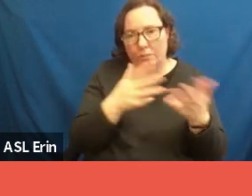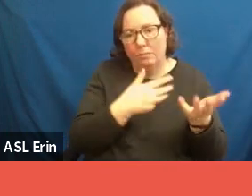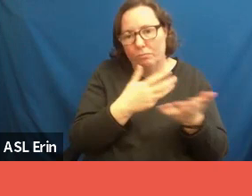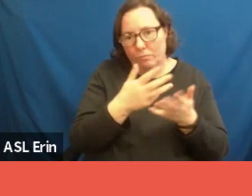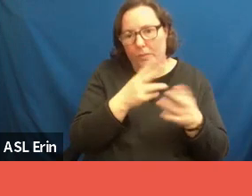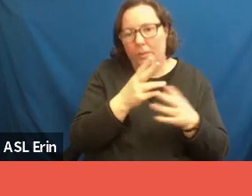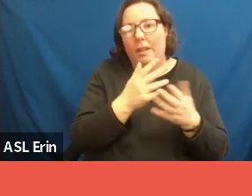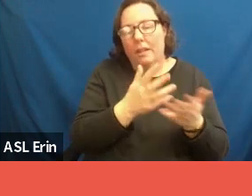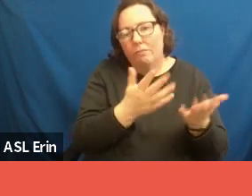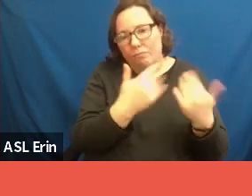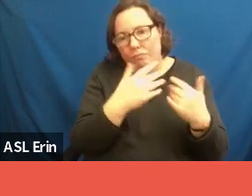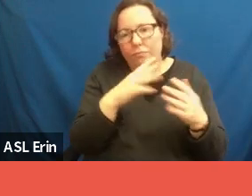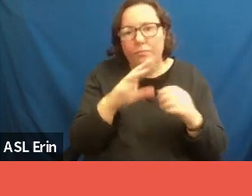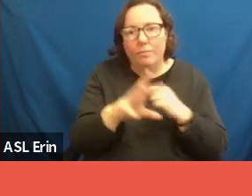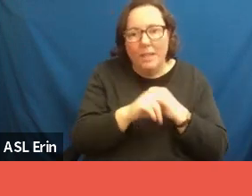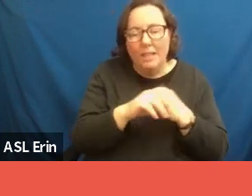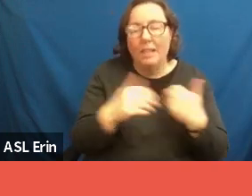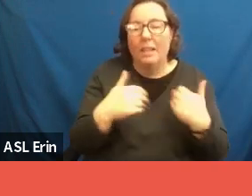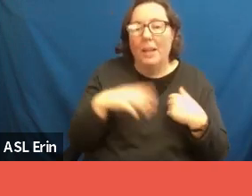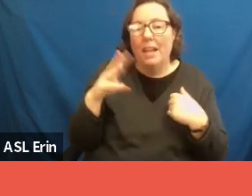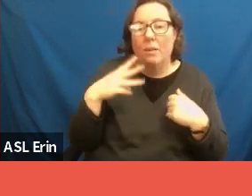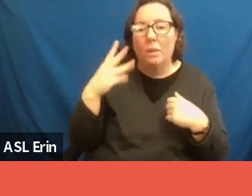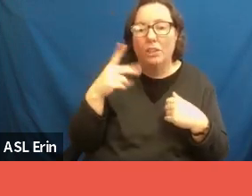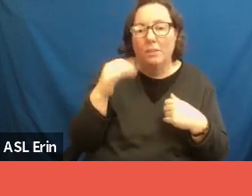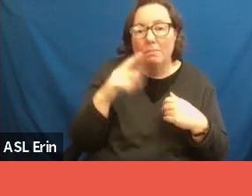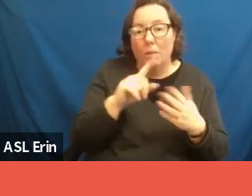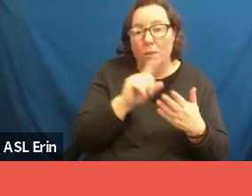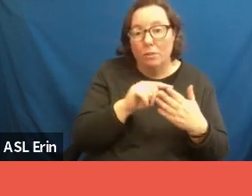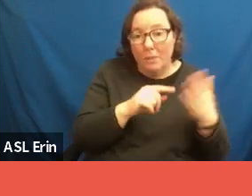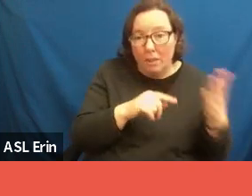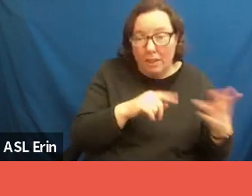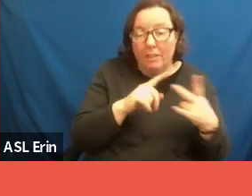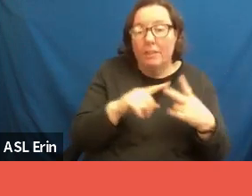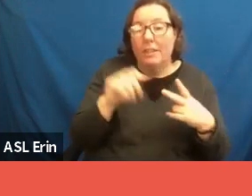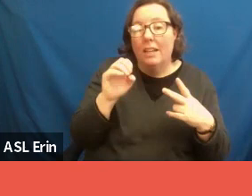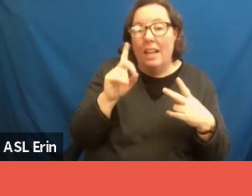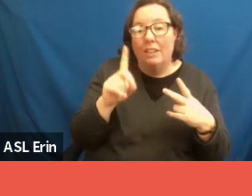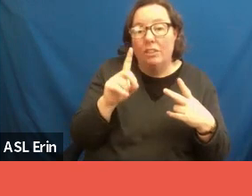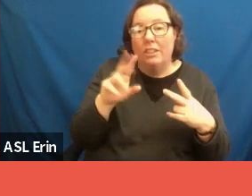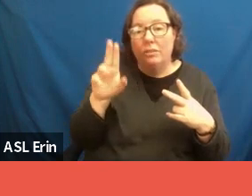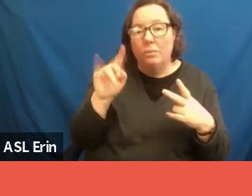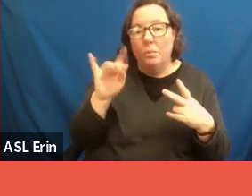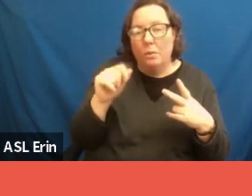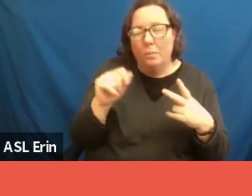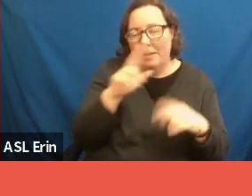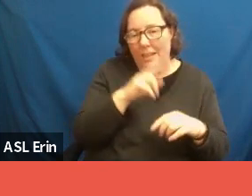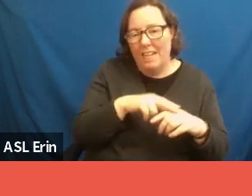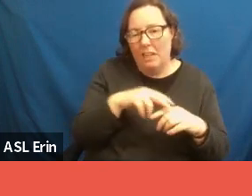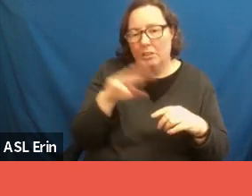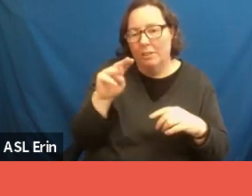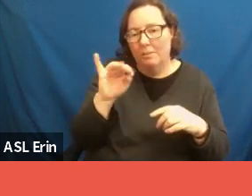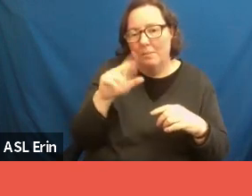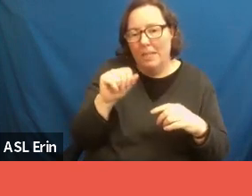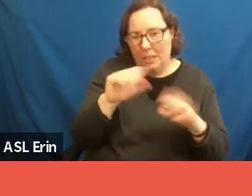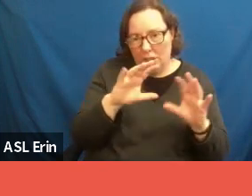have representation from the Washington Post and Education Utopia, a national media organization, in attendance at our youth summit,